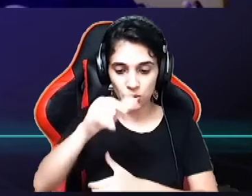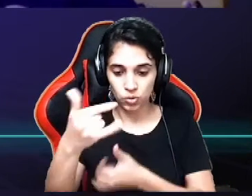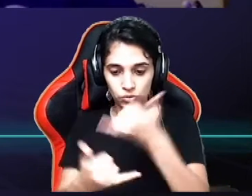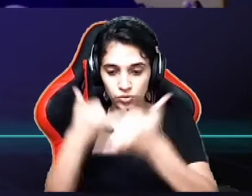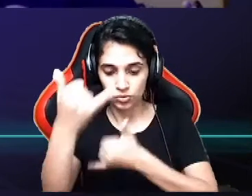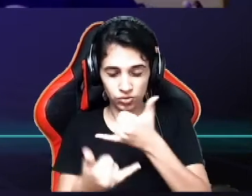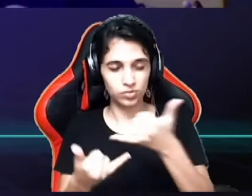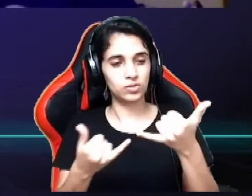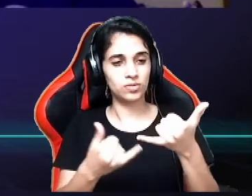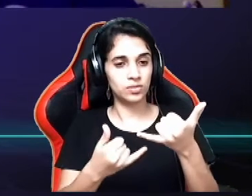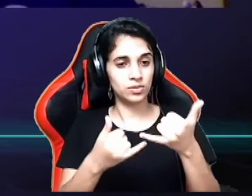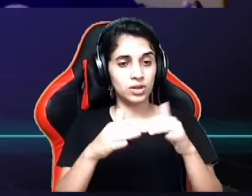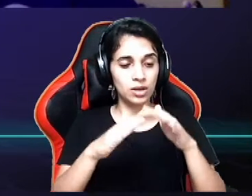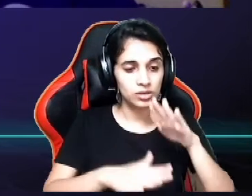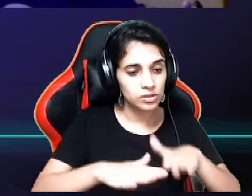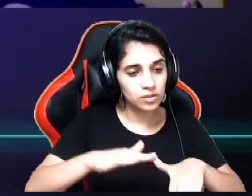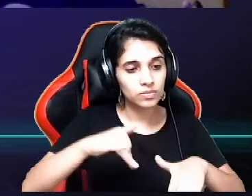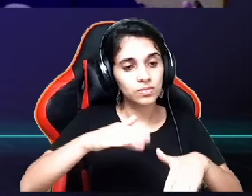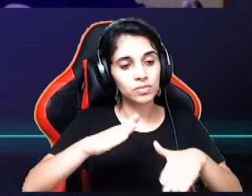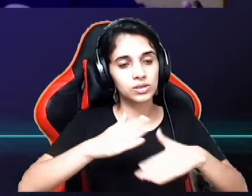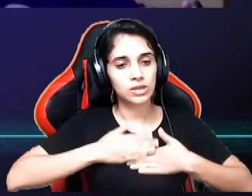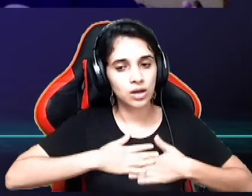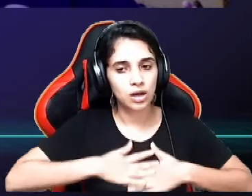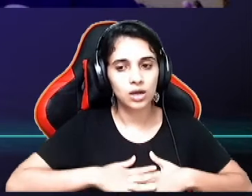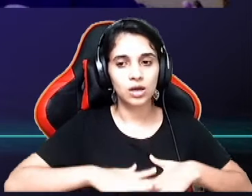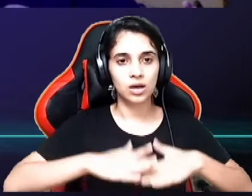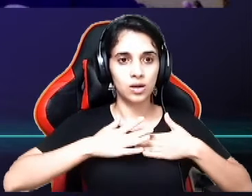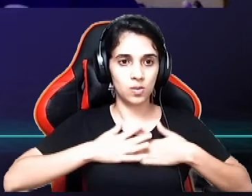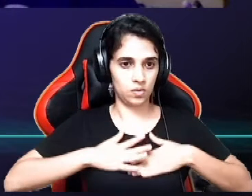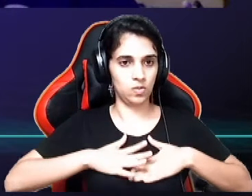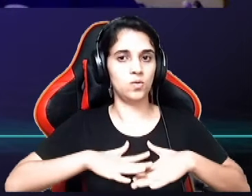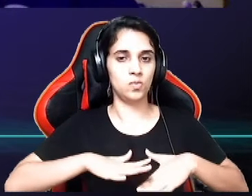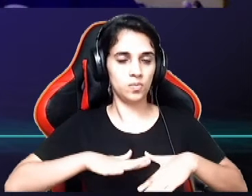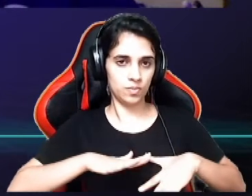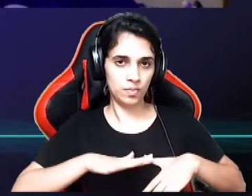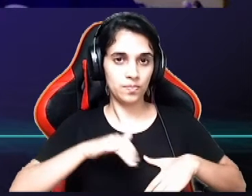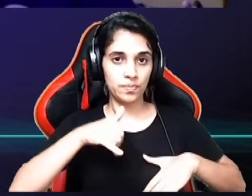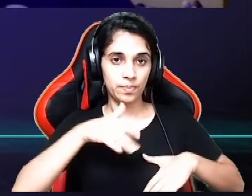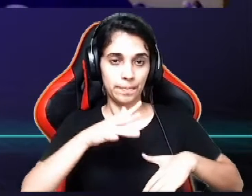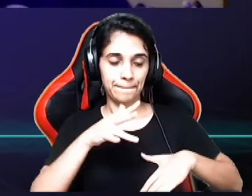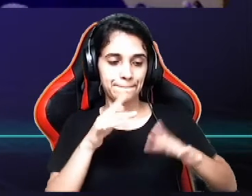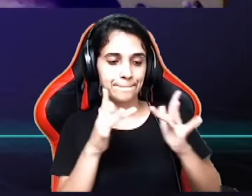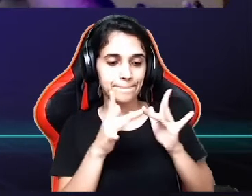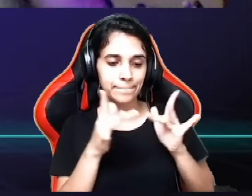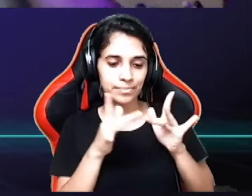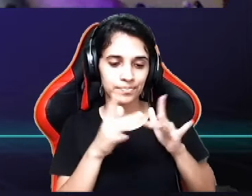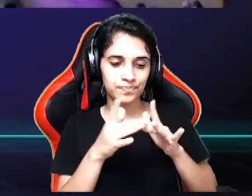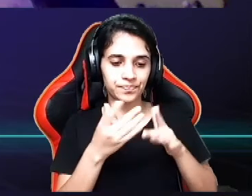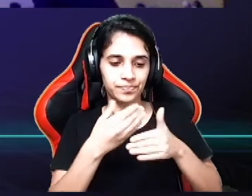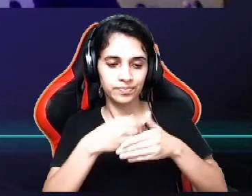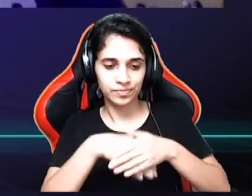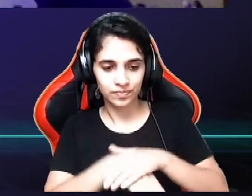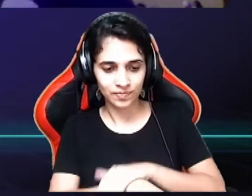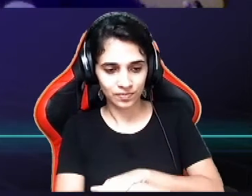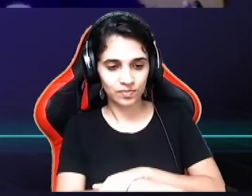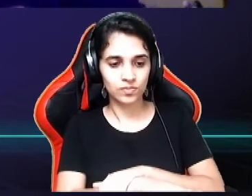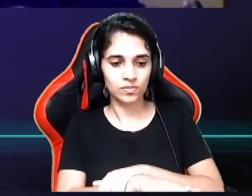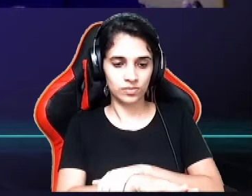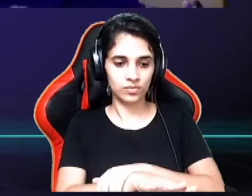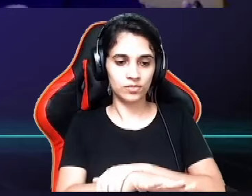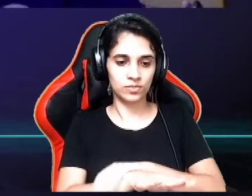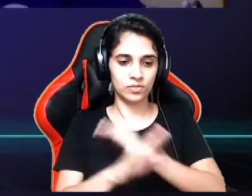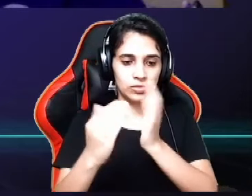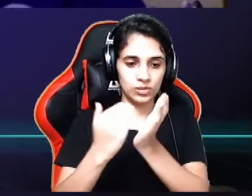performance, have a good user base, and go on to the next game. If you have a better relationship